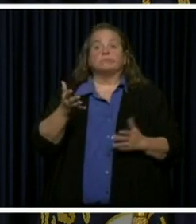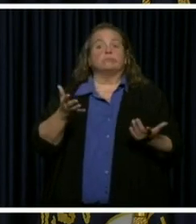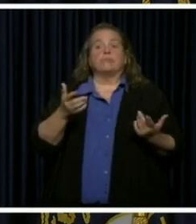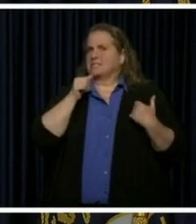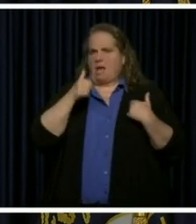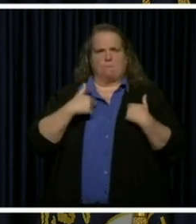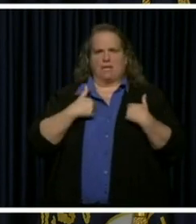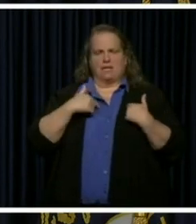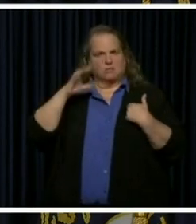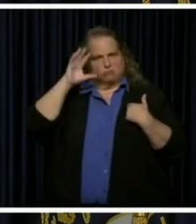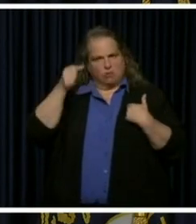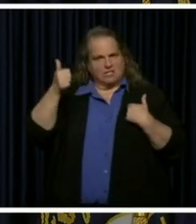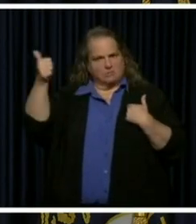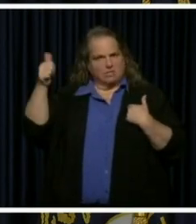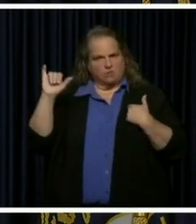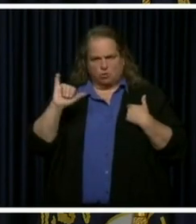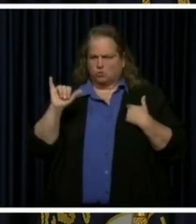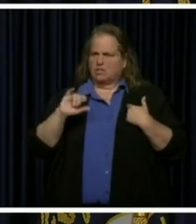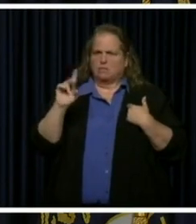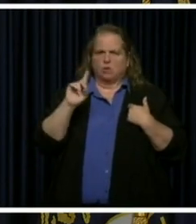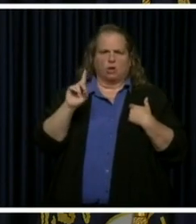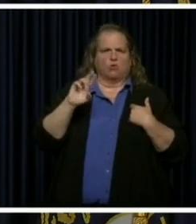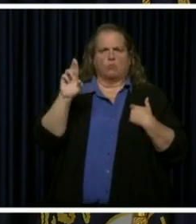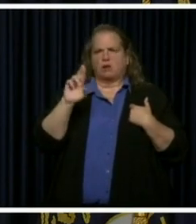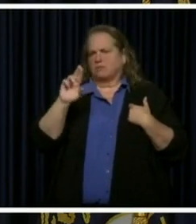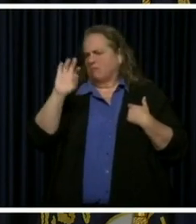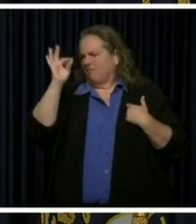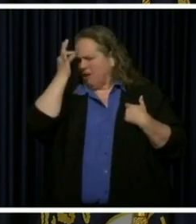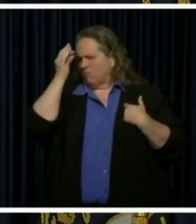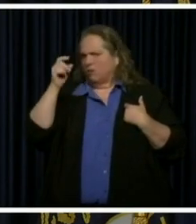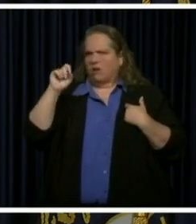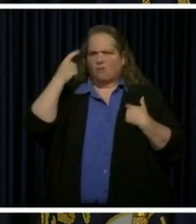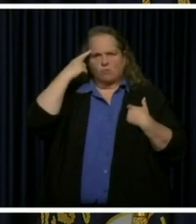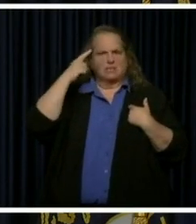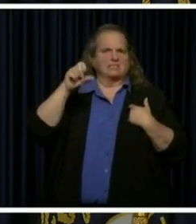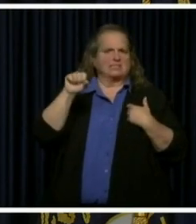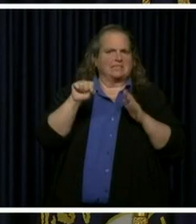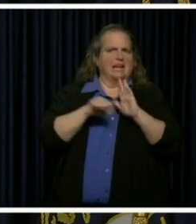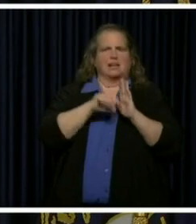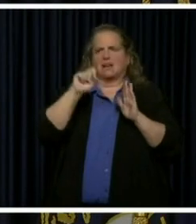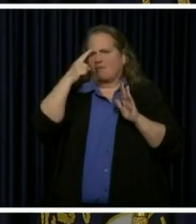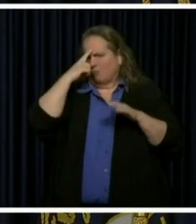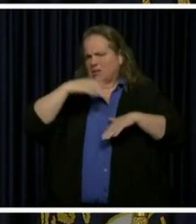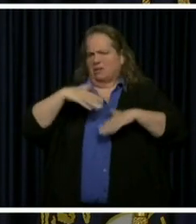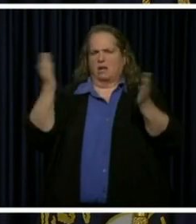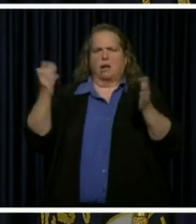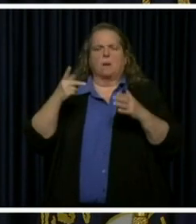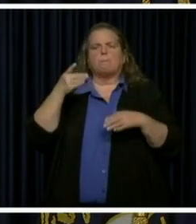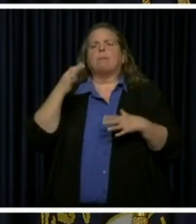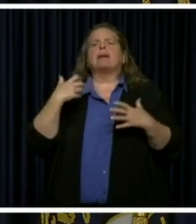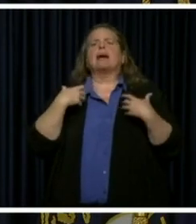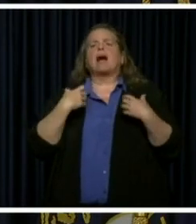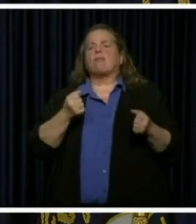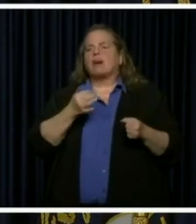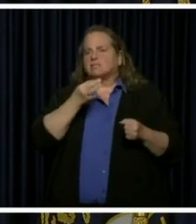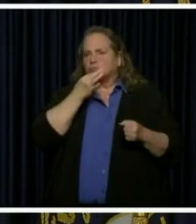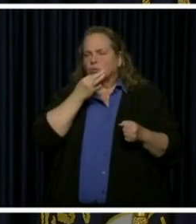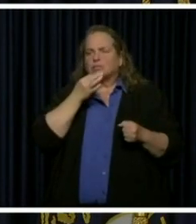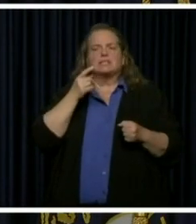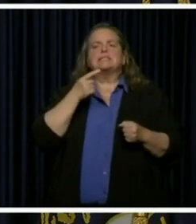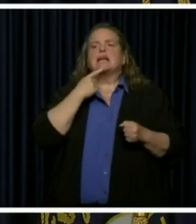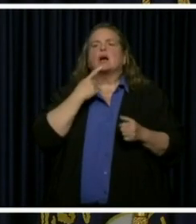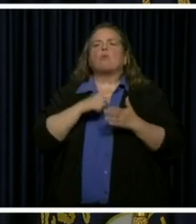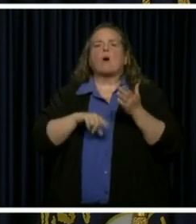This is the president, too. This is Democrats and Republicans, federal government, state government. This is just public health experts saying what's got to